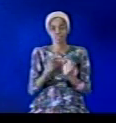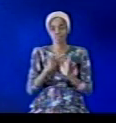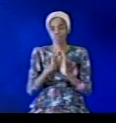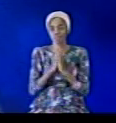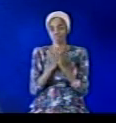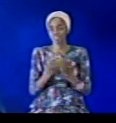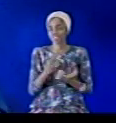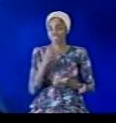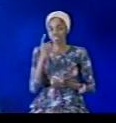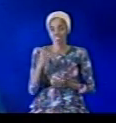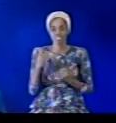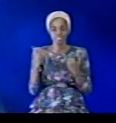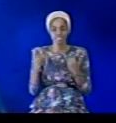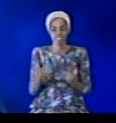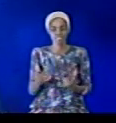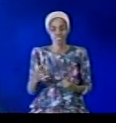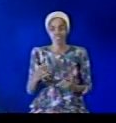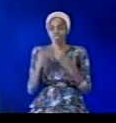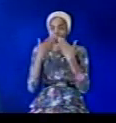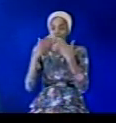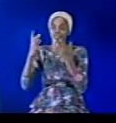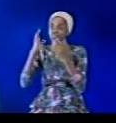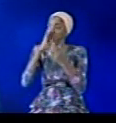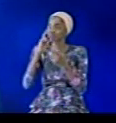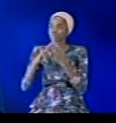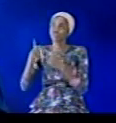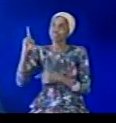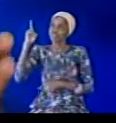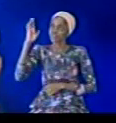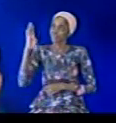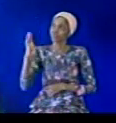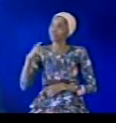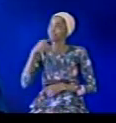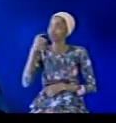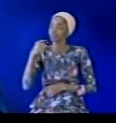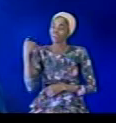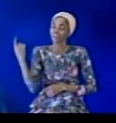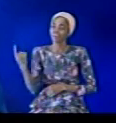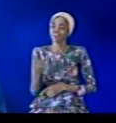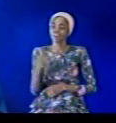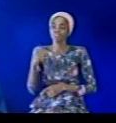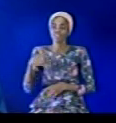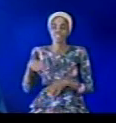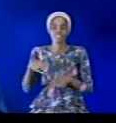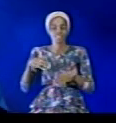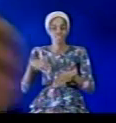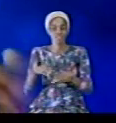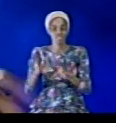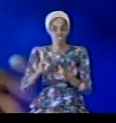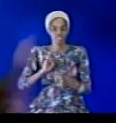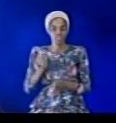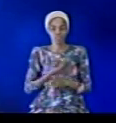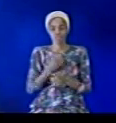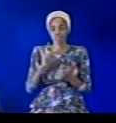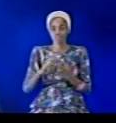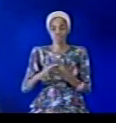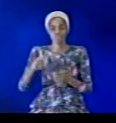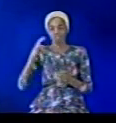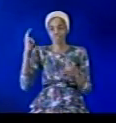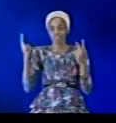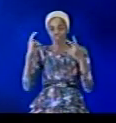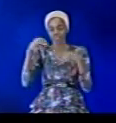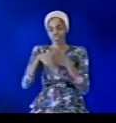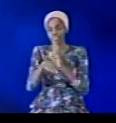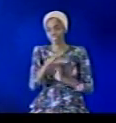says, "Now thanks be unto God, which always causeth us to triumph in